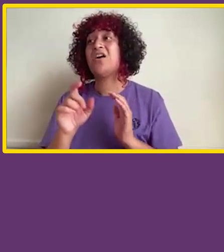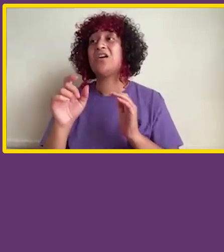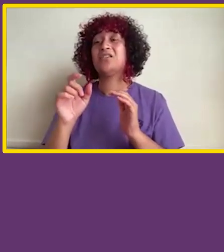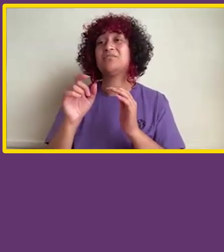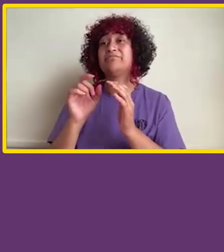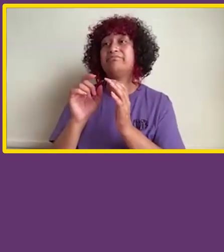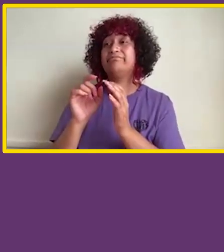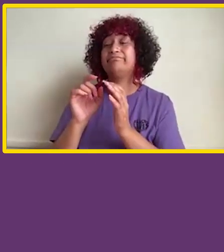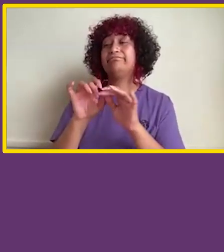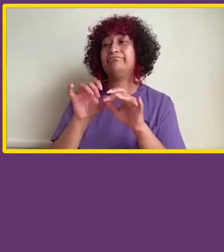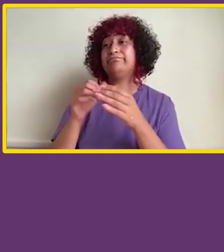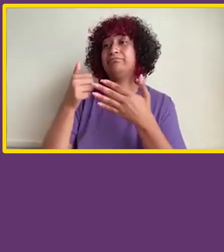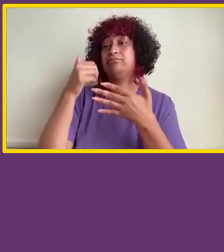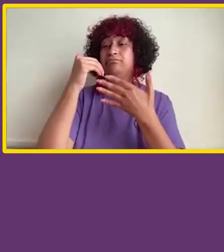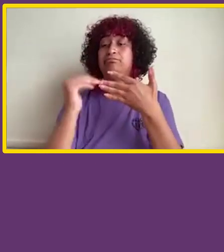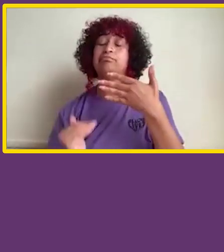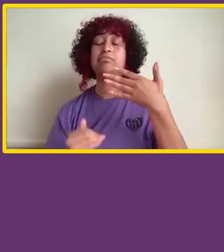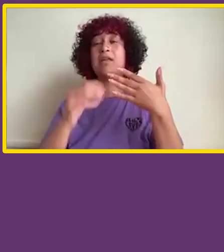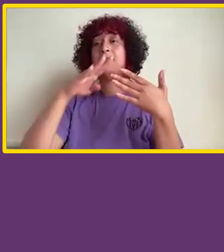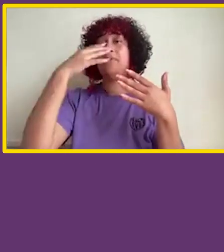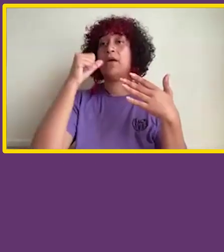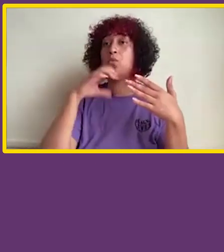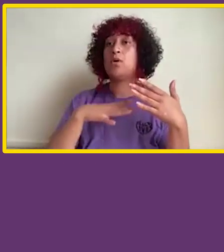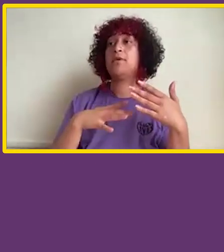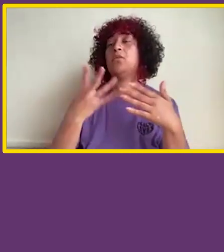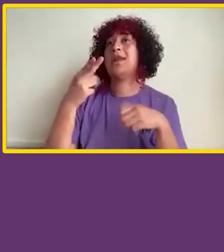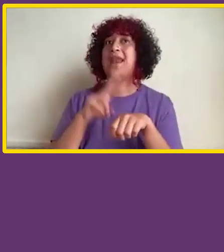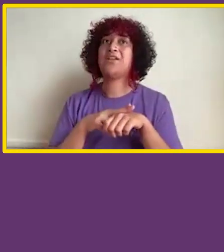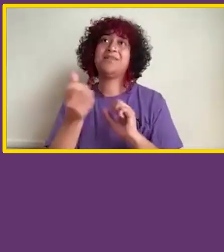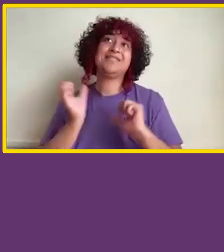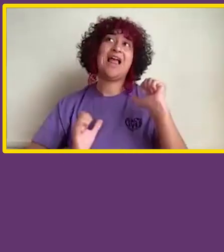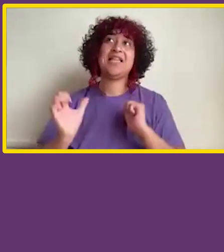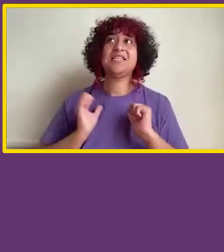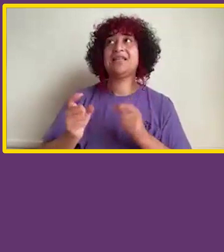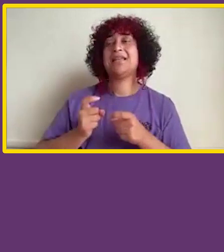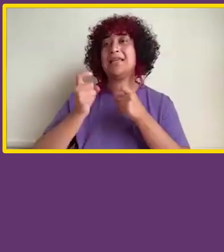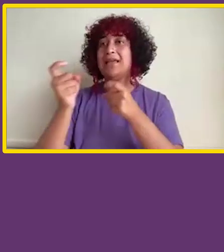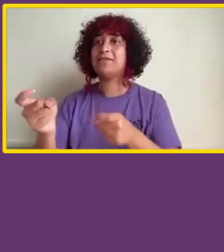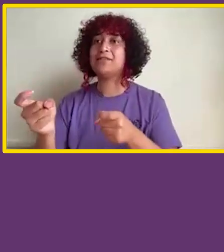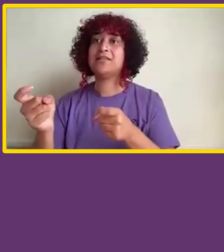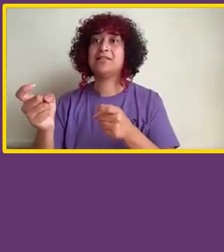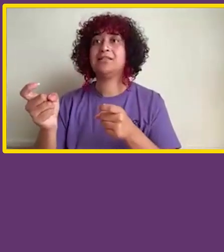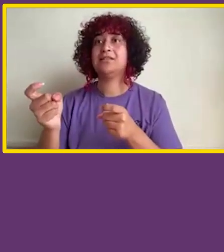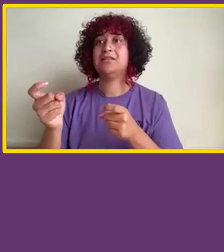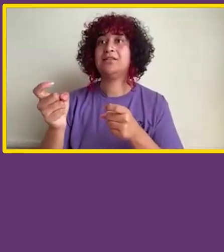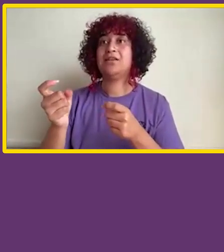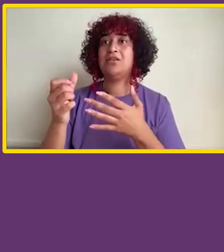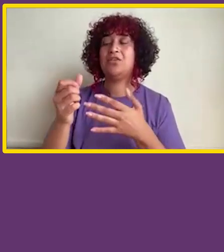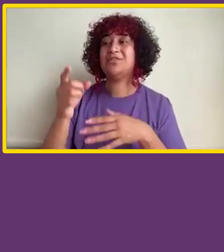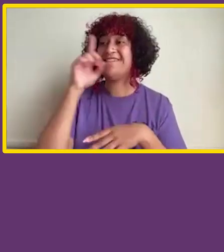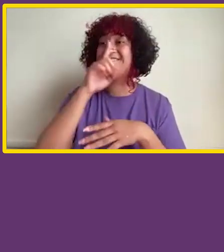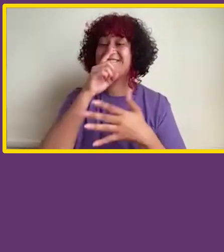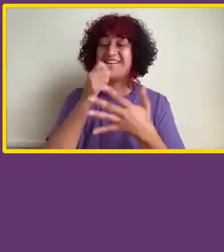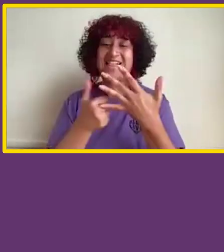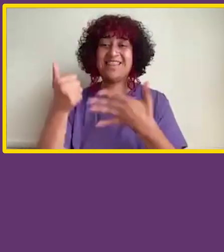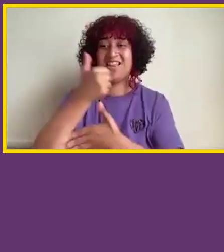talented, interpersonally, great skills and so on. Those imposter leaders will find that Black woman as an existential